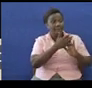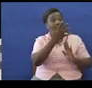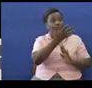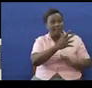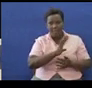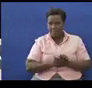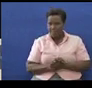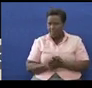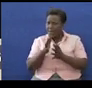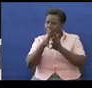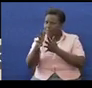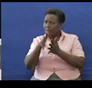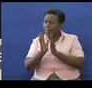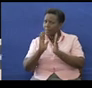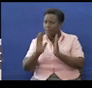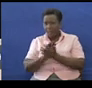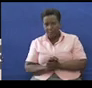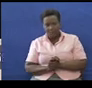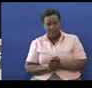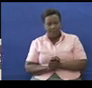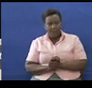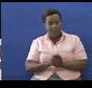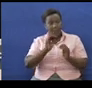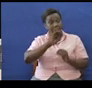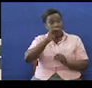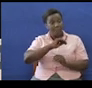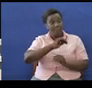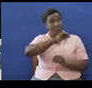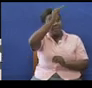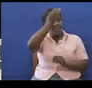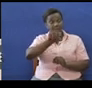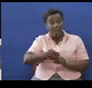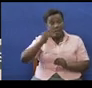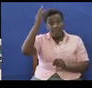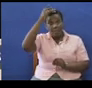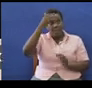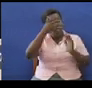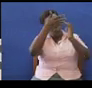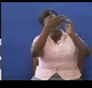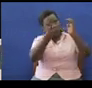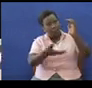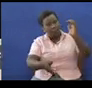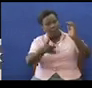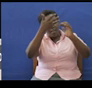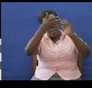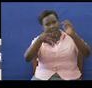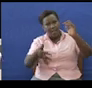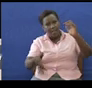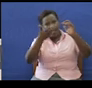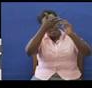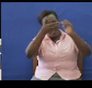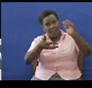of catchment areas. As I have said, along the slopes of Mount Kilimanjaro, that